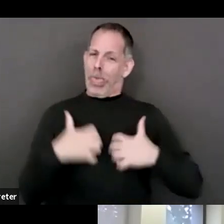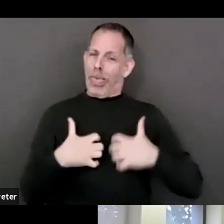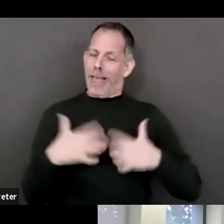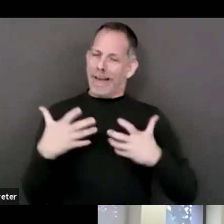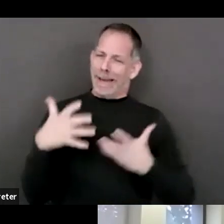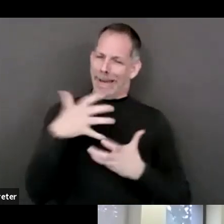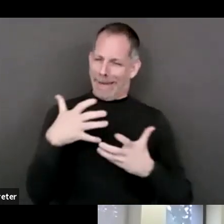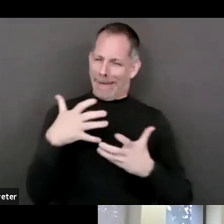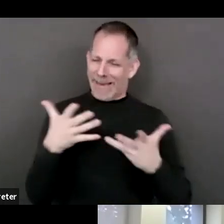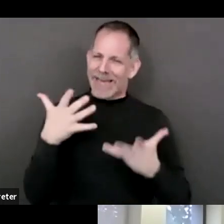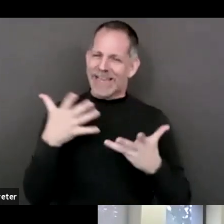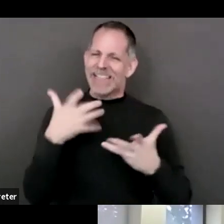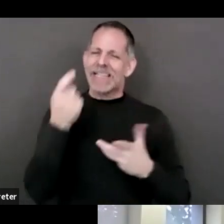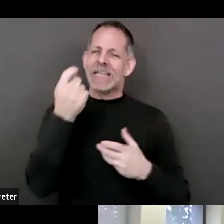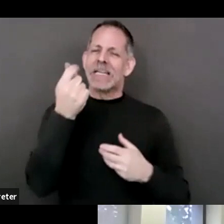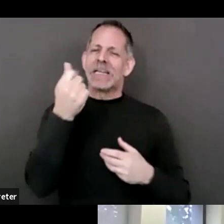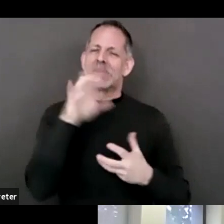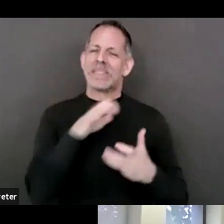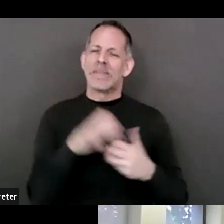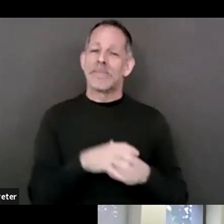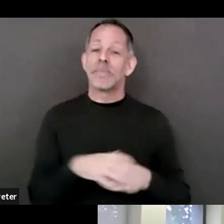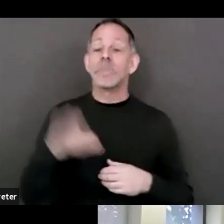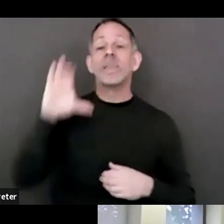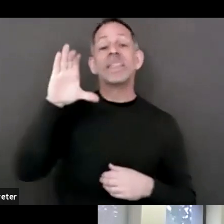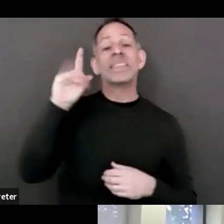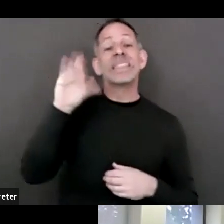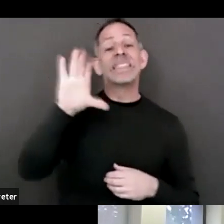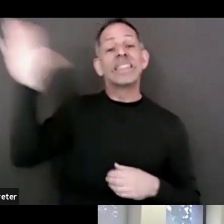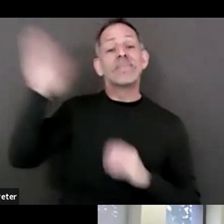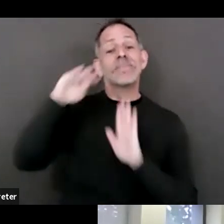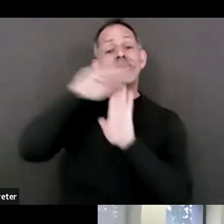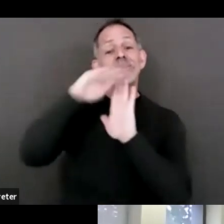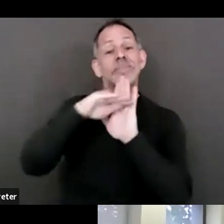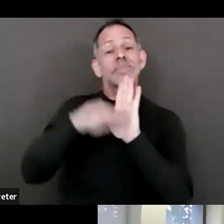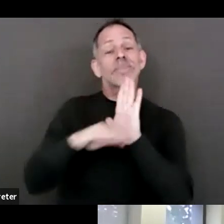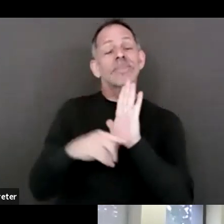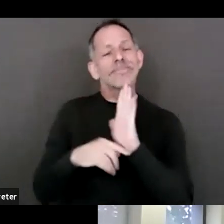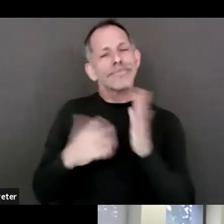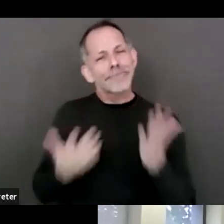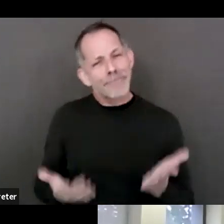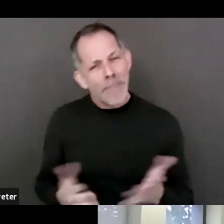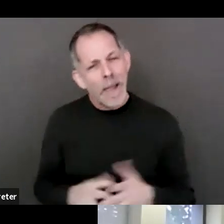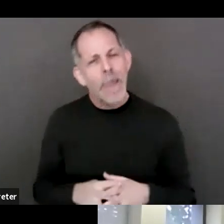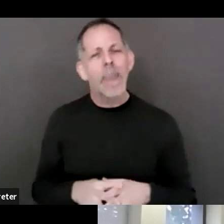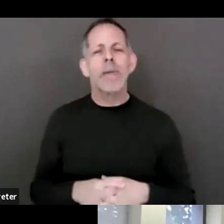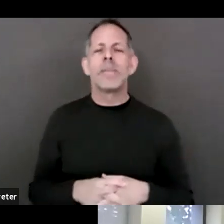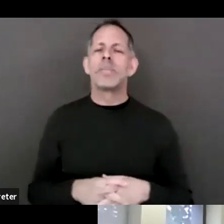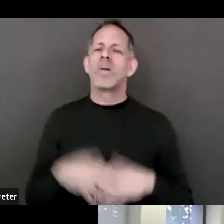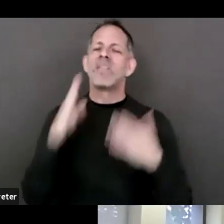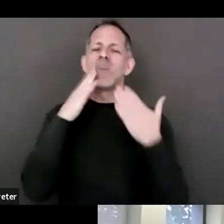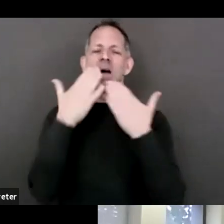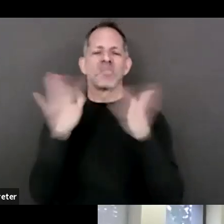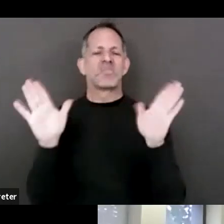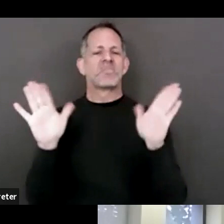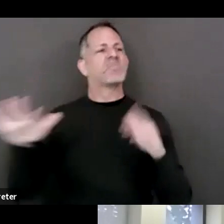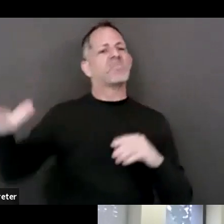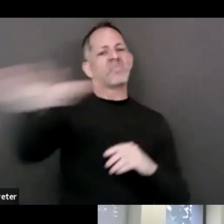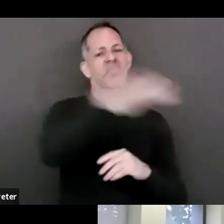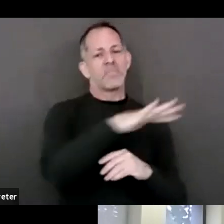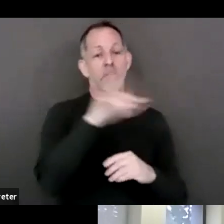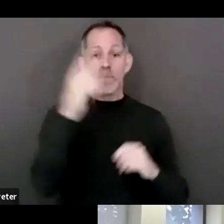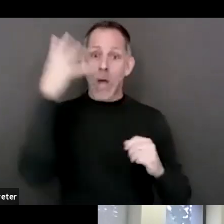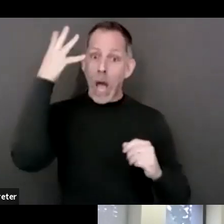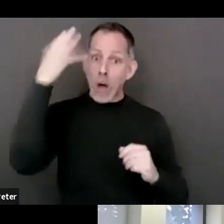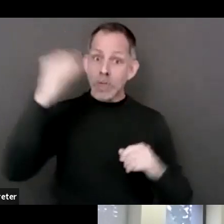about, in a broad sense, if you're outdoors and not closely crowded and you're vaccinated,